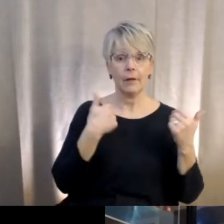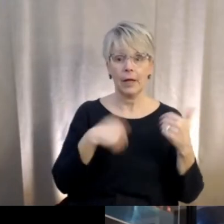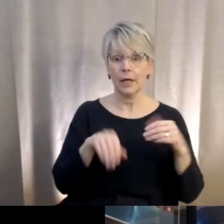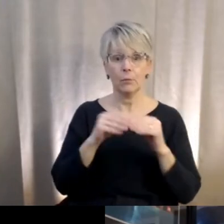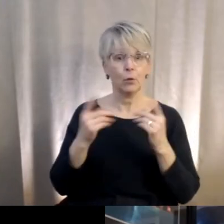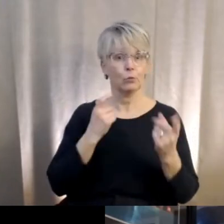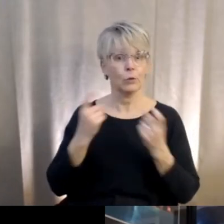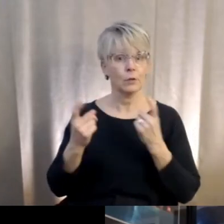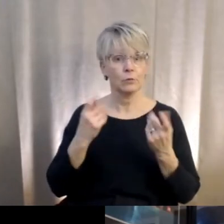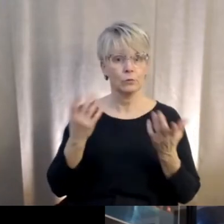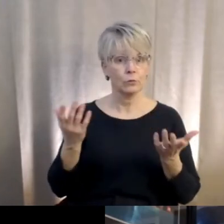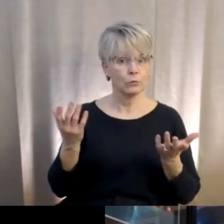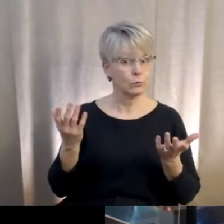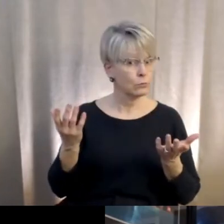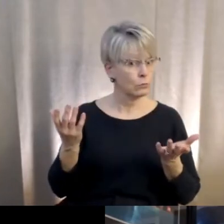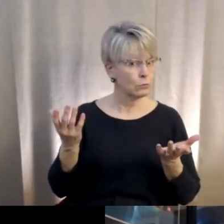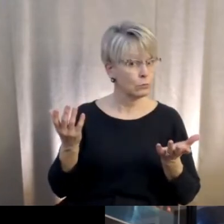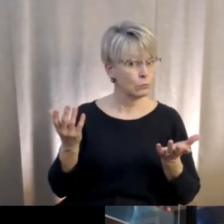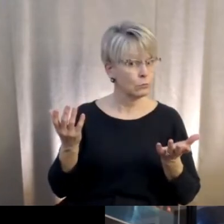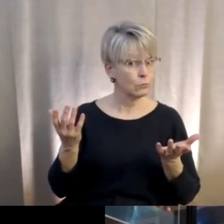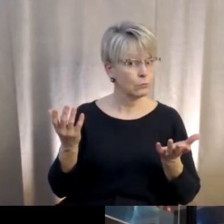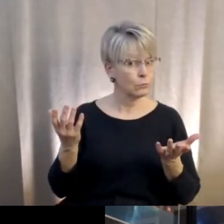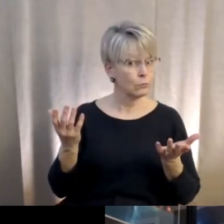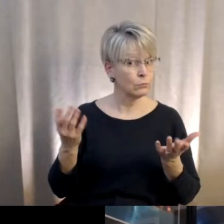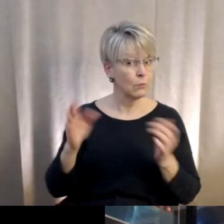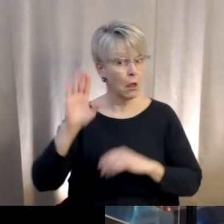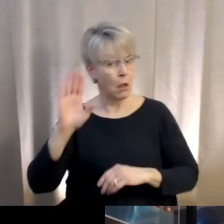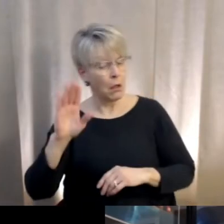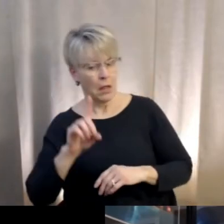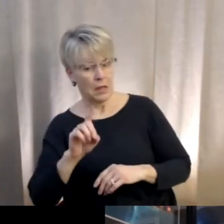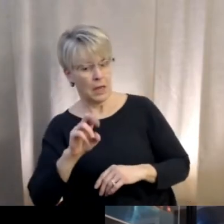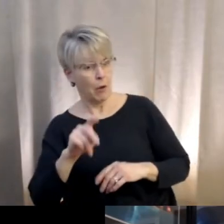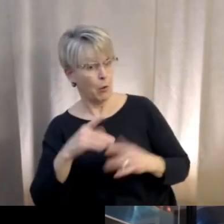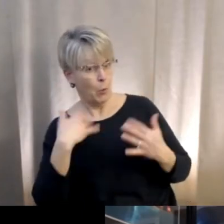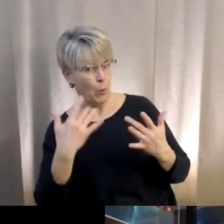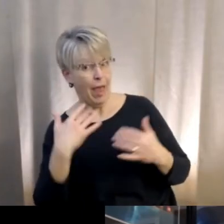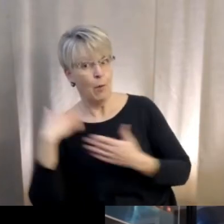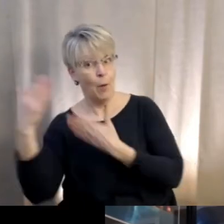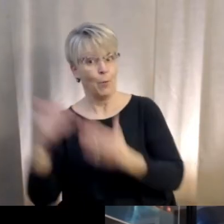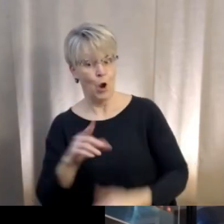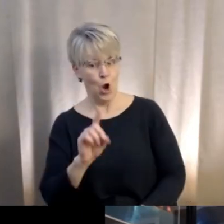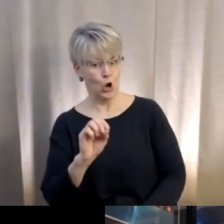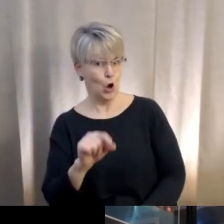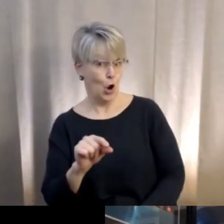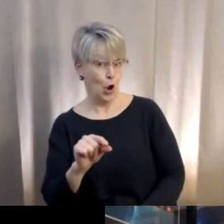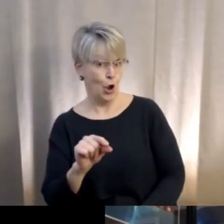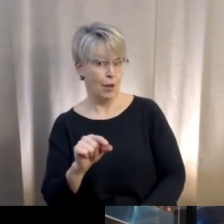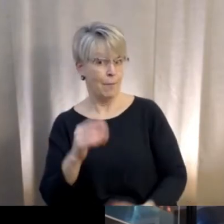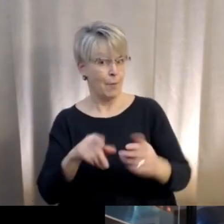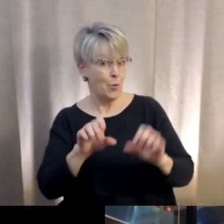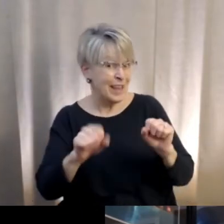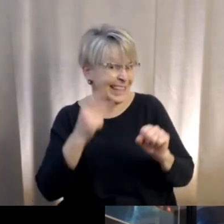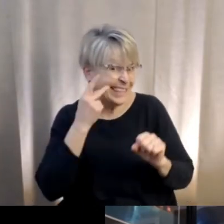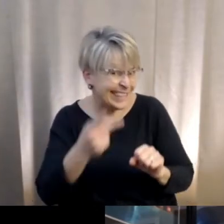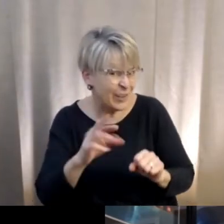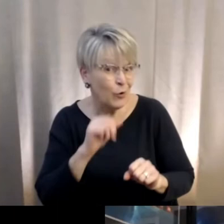questions at this point? While we're figuring that out, I'm going to bring in a dog that you may or may not be able to see because she